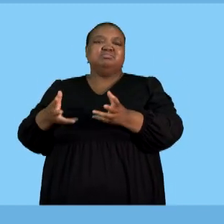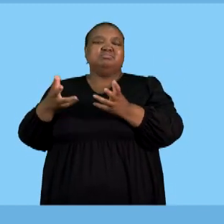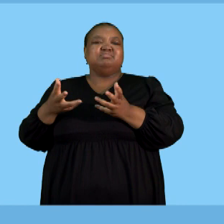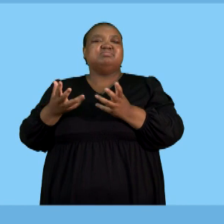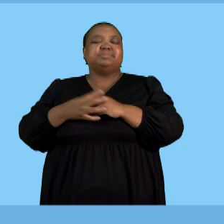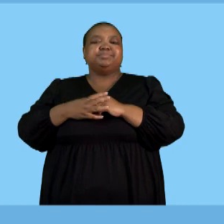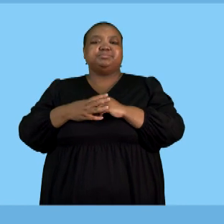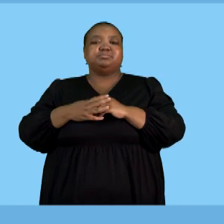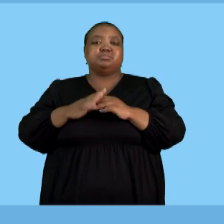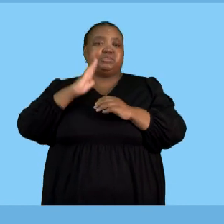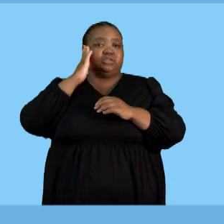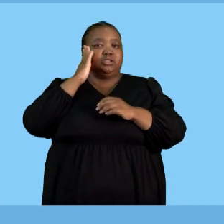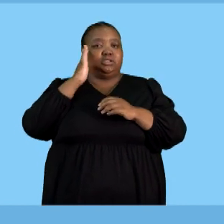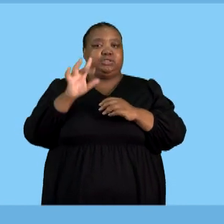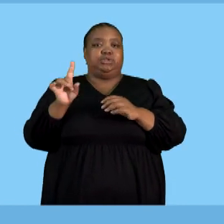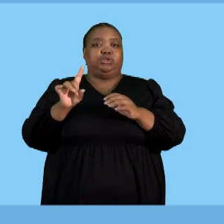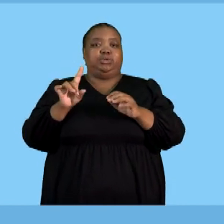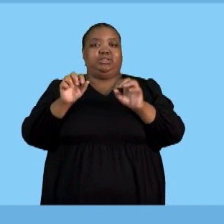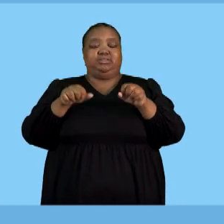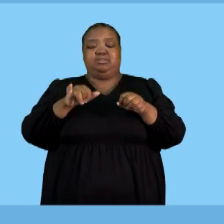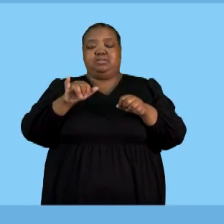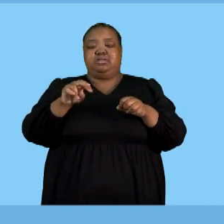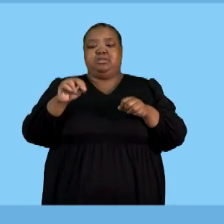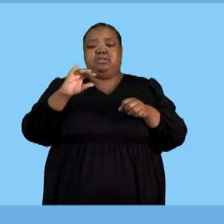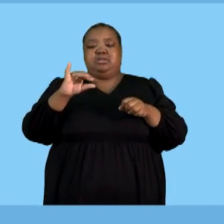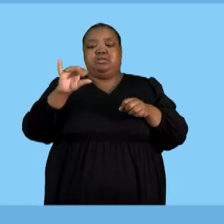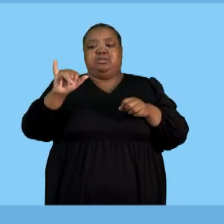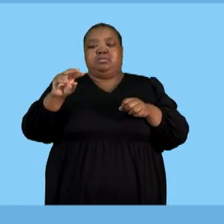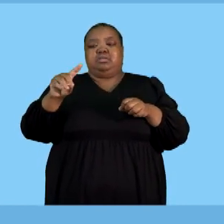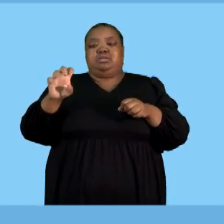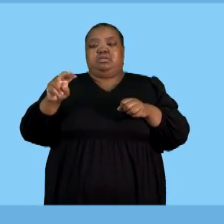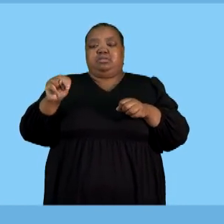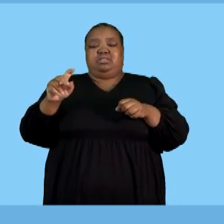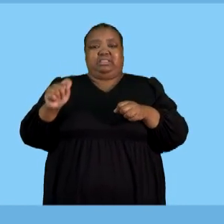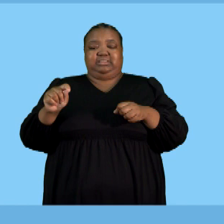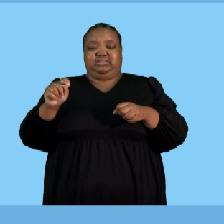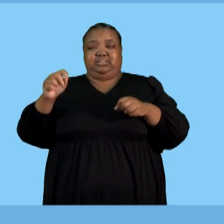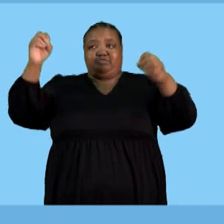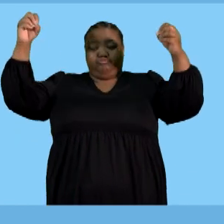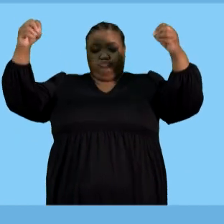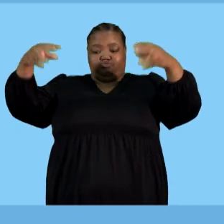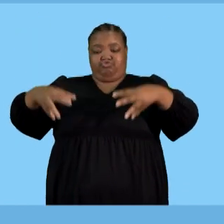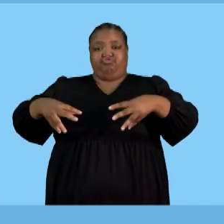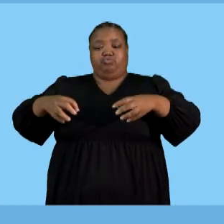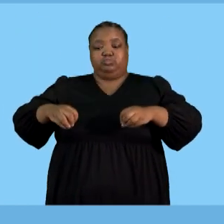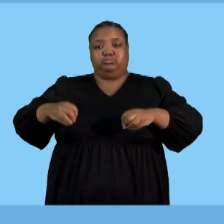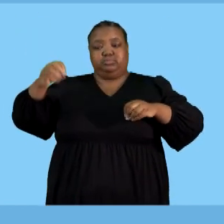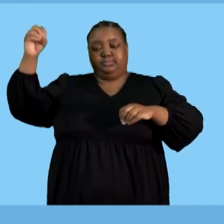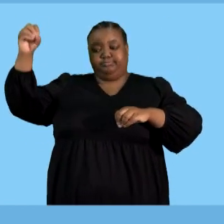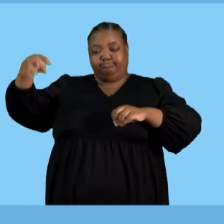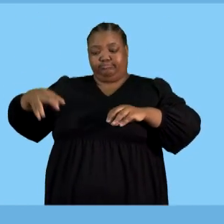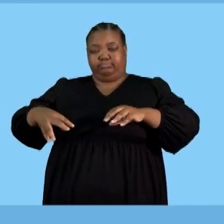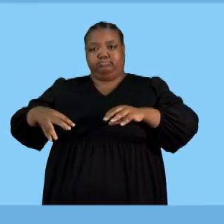surface, we know that our incident rays that are going to be striking that particular rough surface, they're going